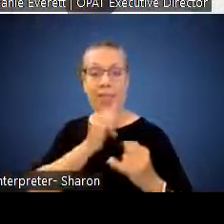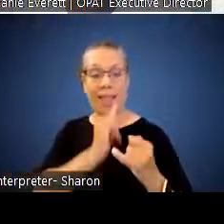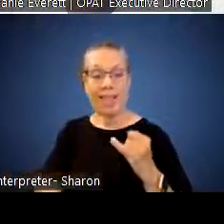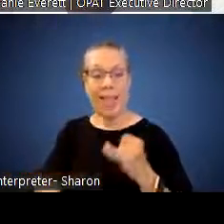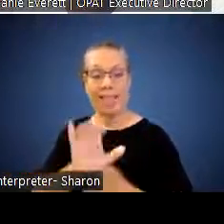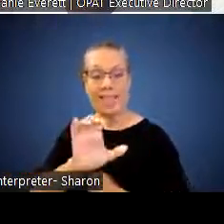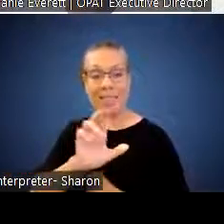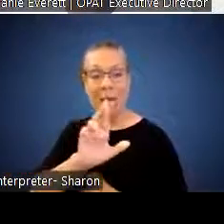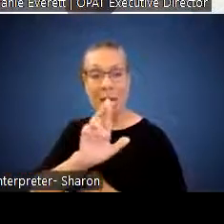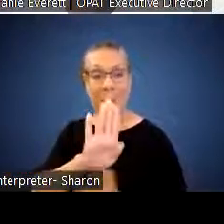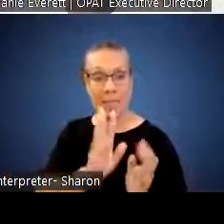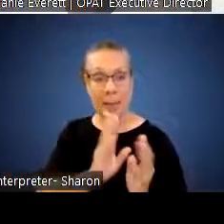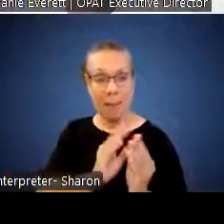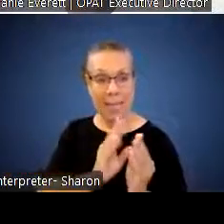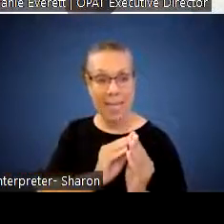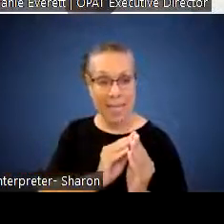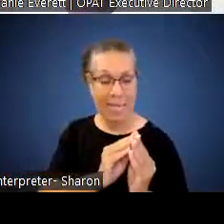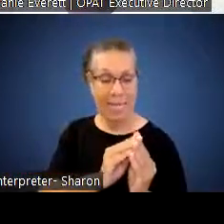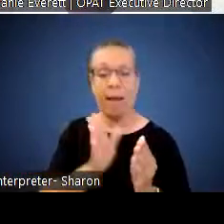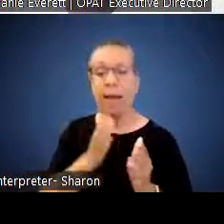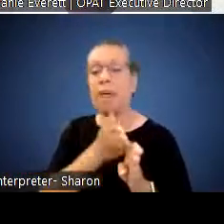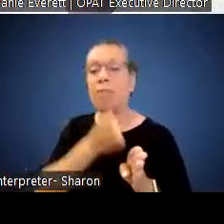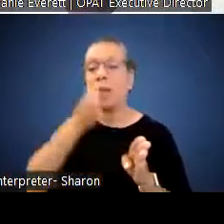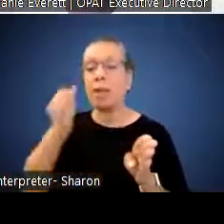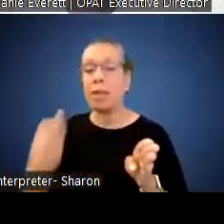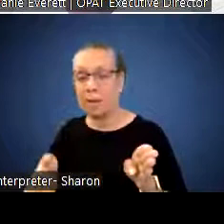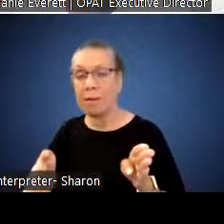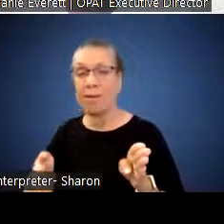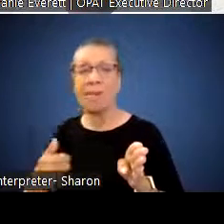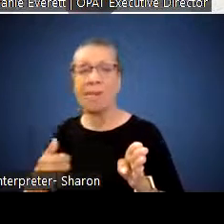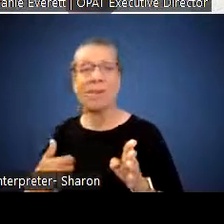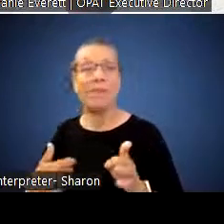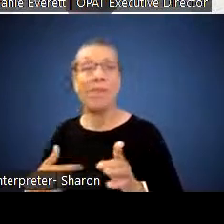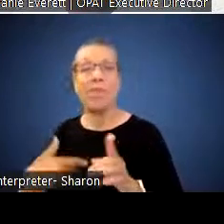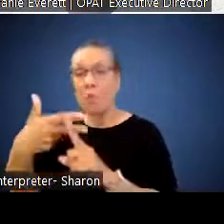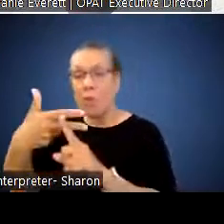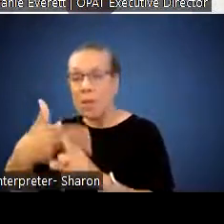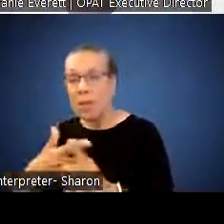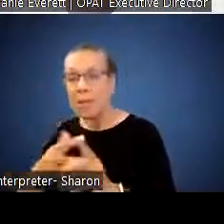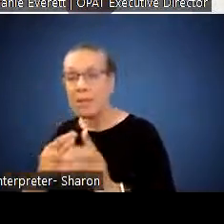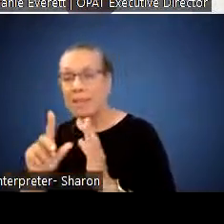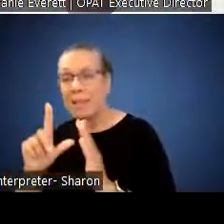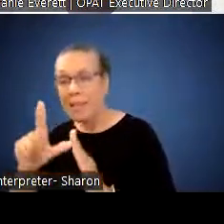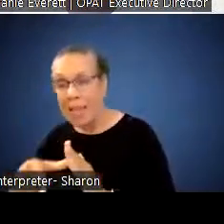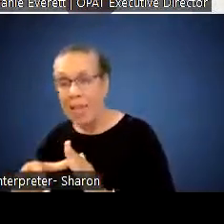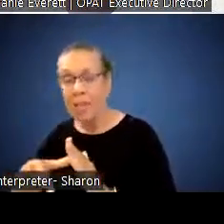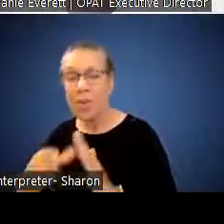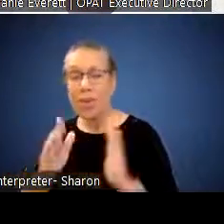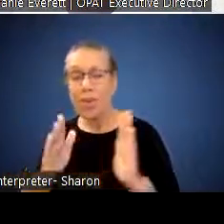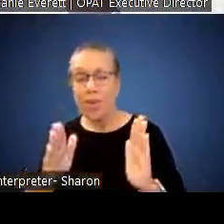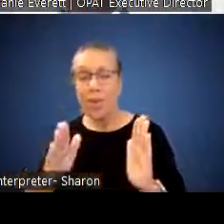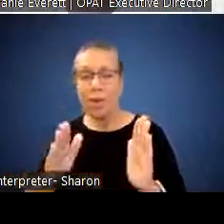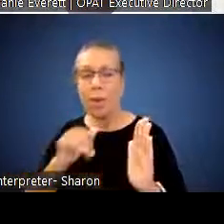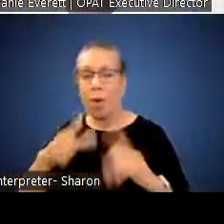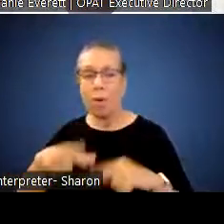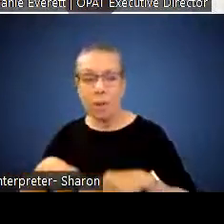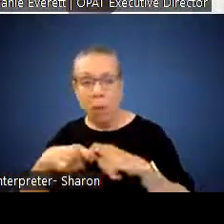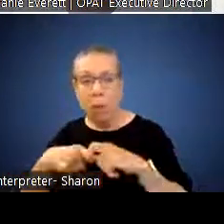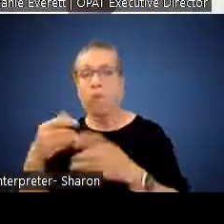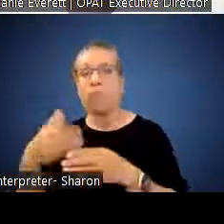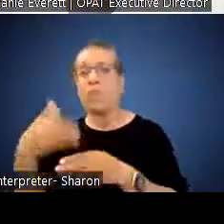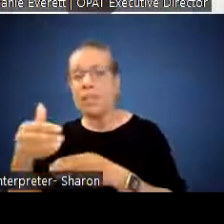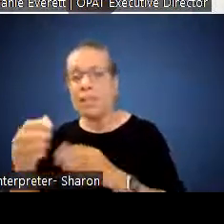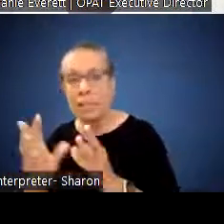be, decided on at the next one. And that's assuming the CRB doesn't, hold it for the next meeting, or,